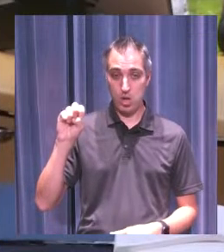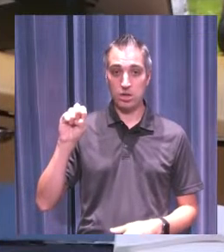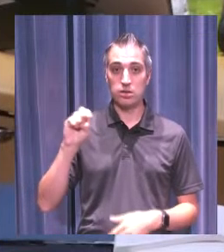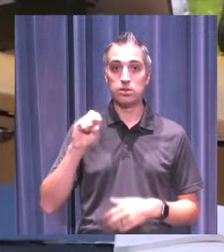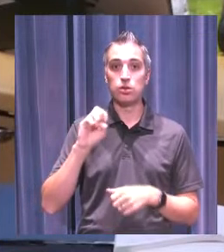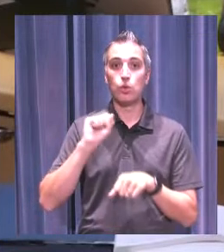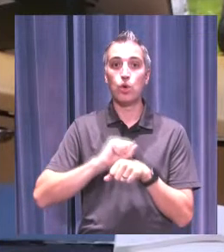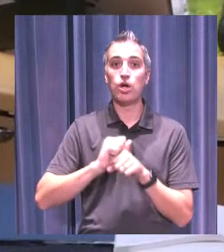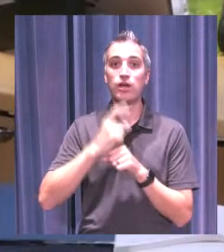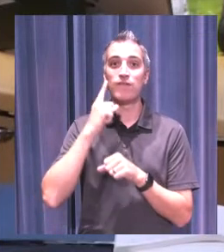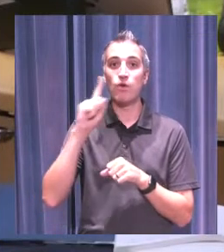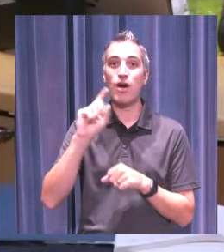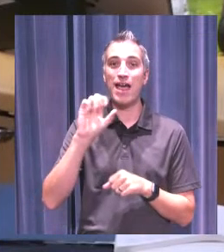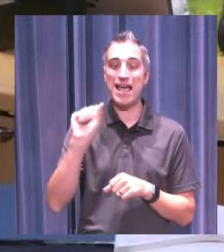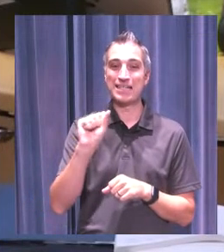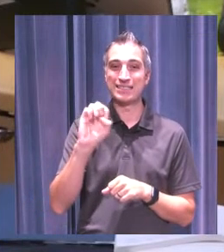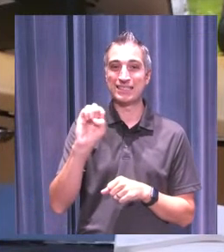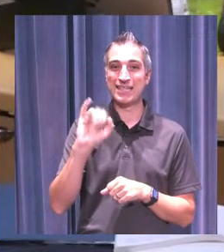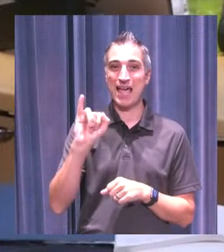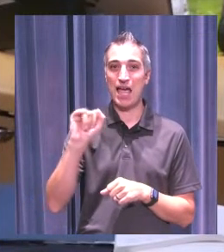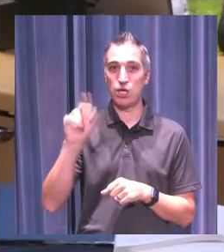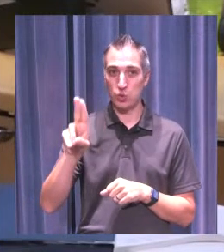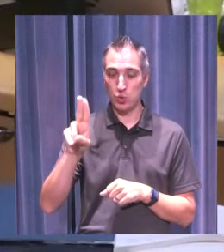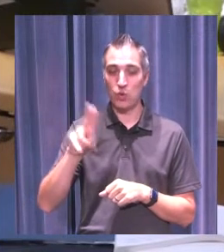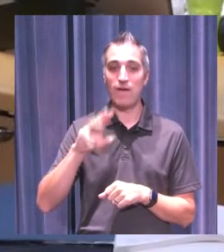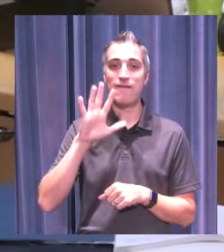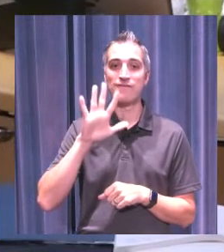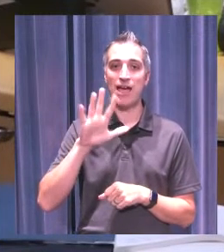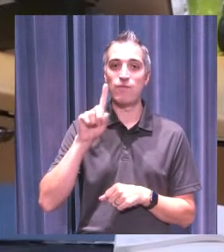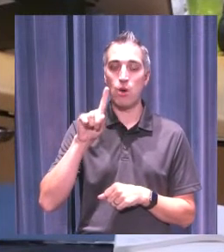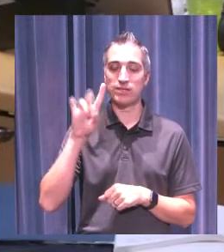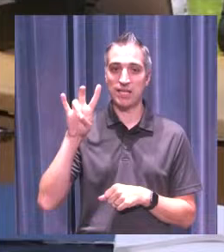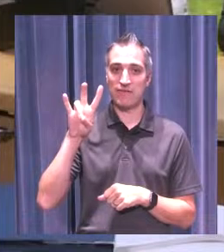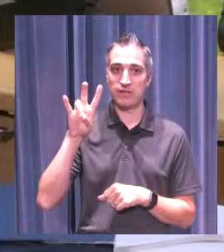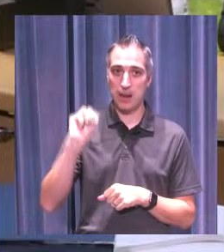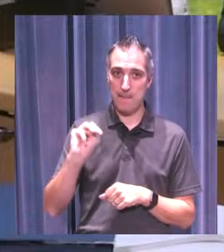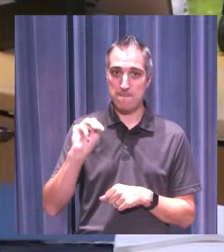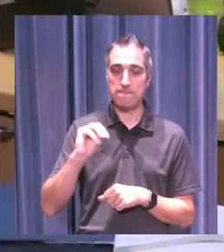group SEIU 517M, President.